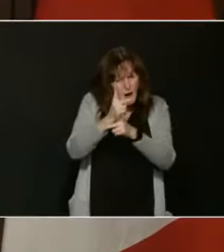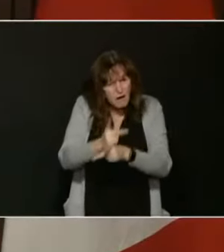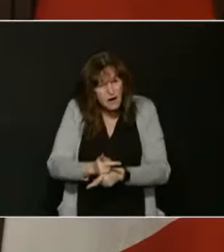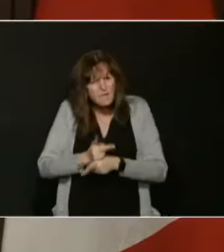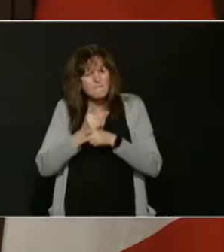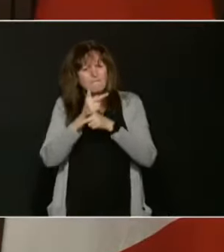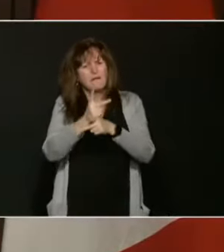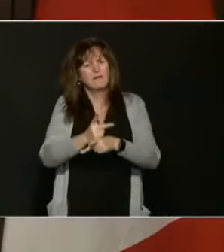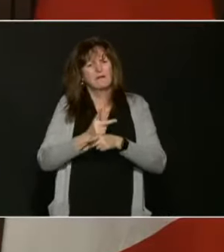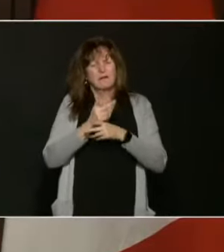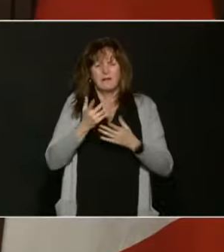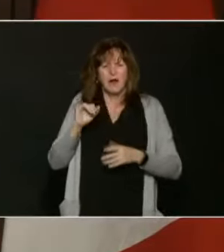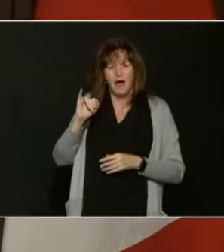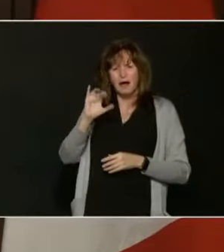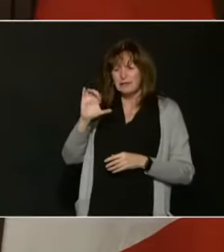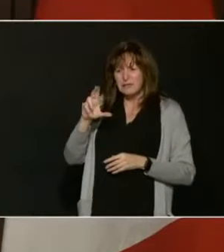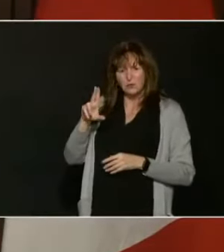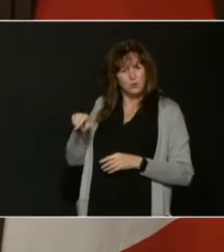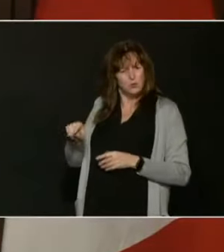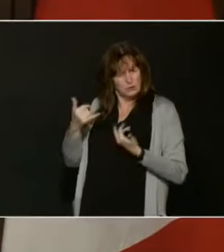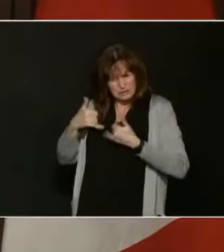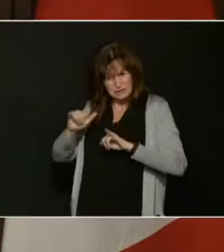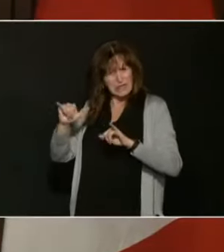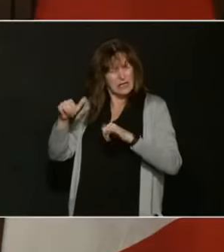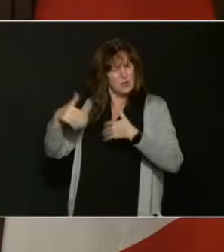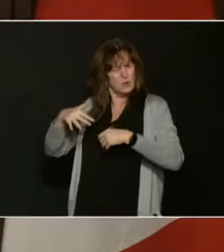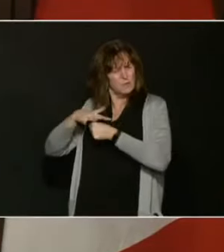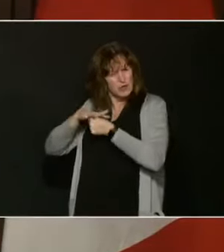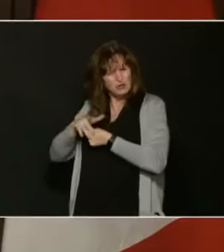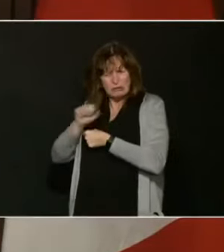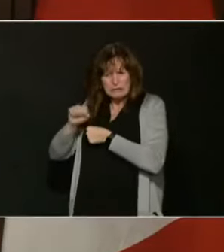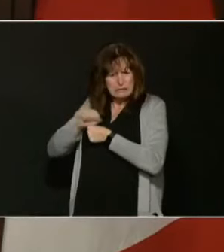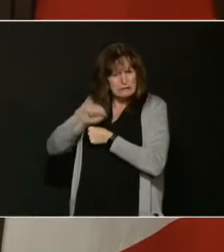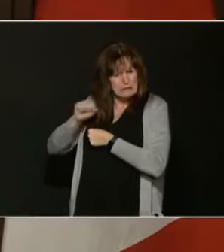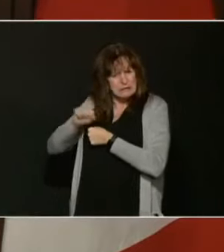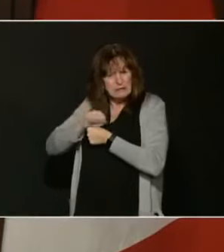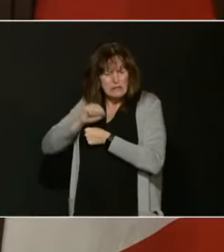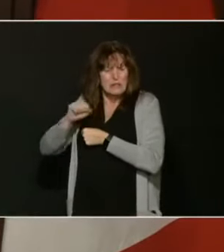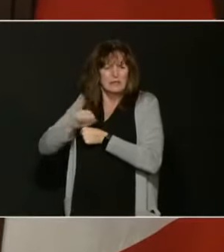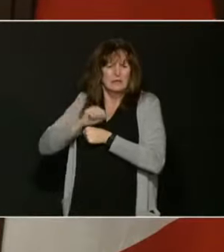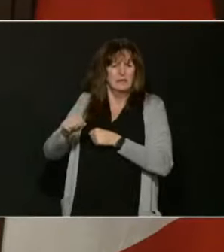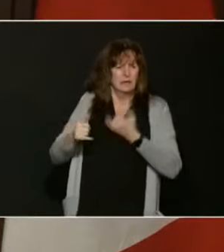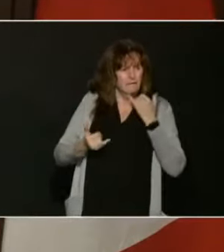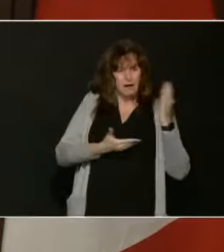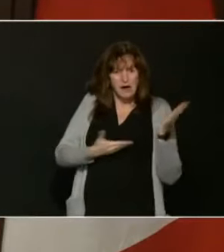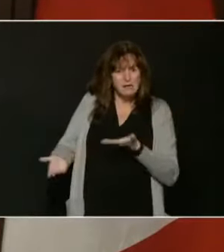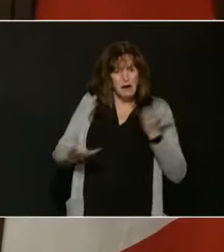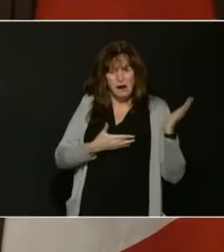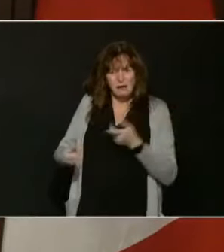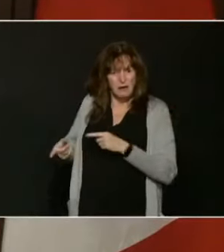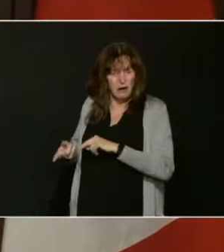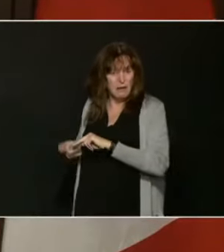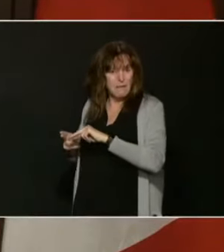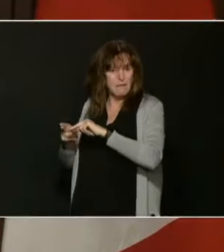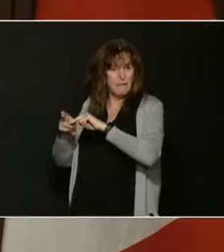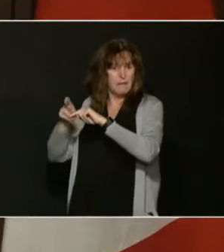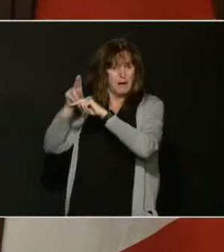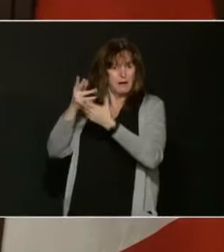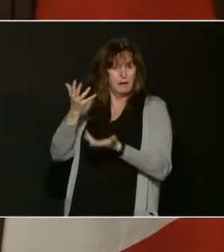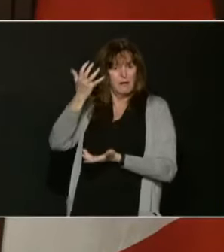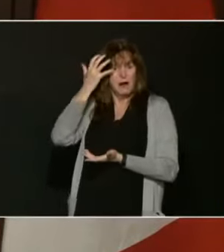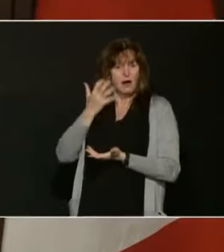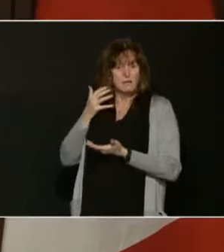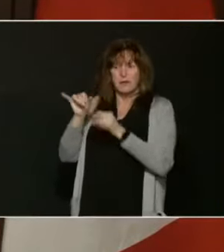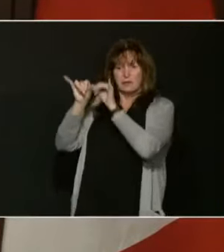still under pressure, and a sudden jump in admissions to these units will put our hospital system under immense strain, and this will affect all patients